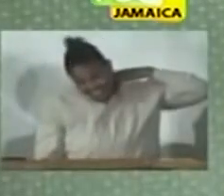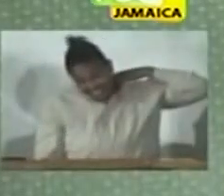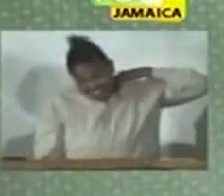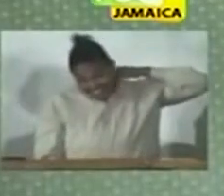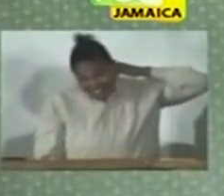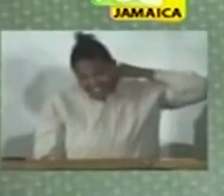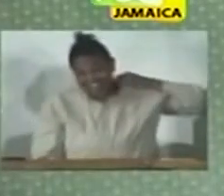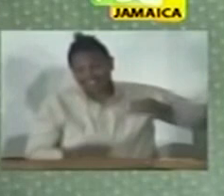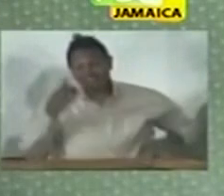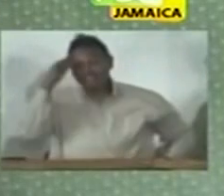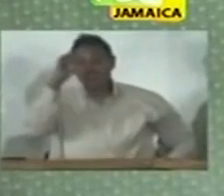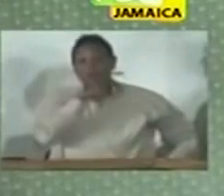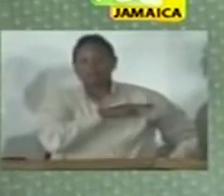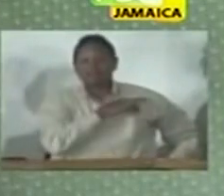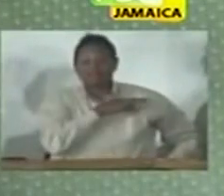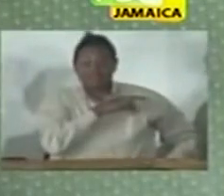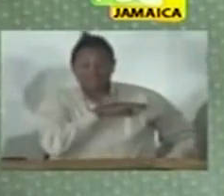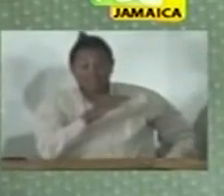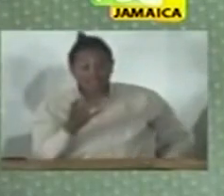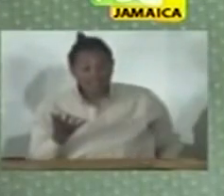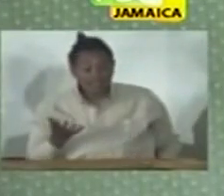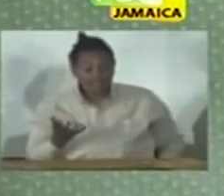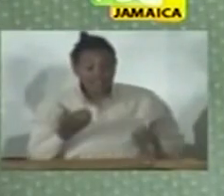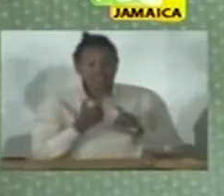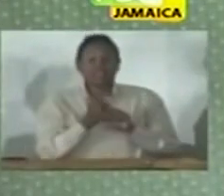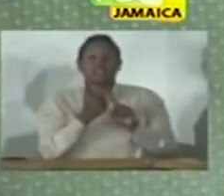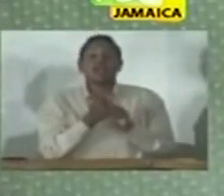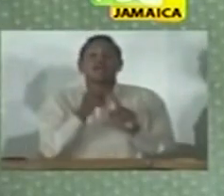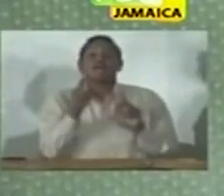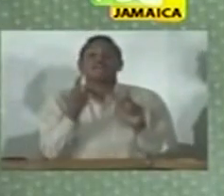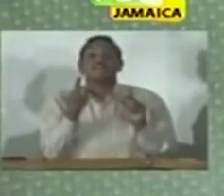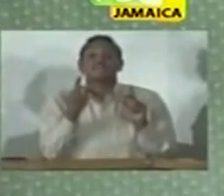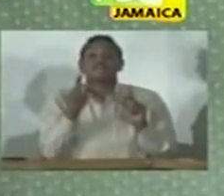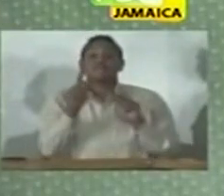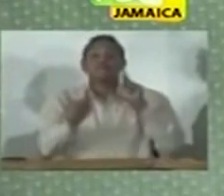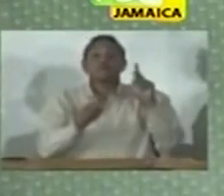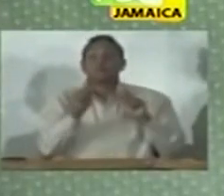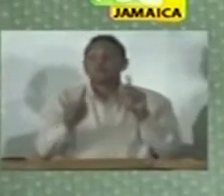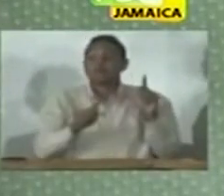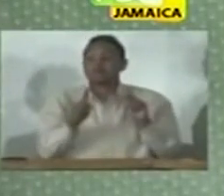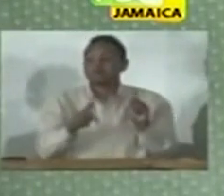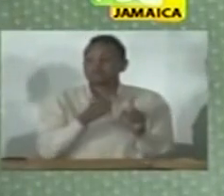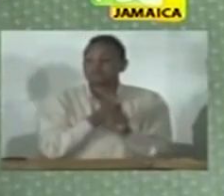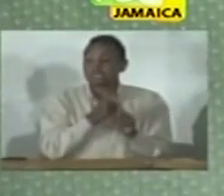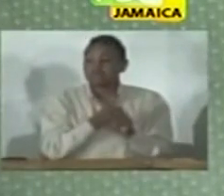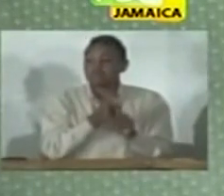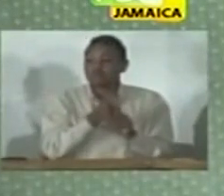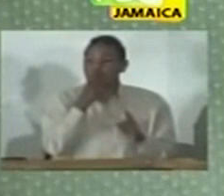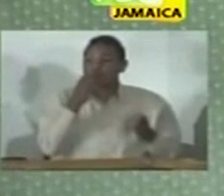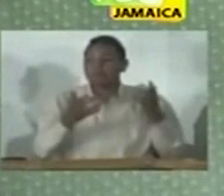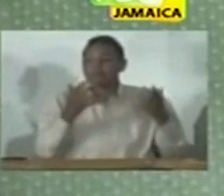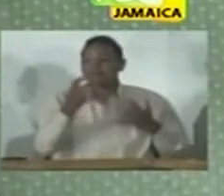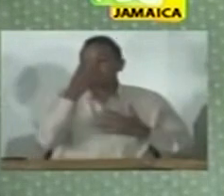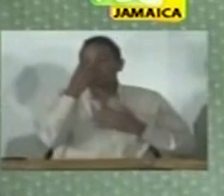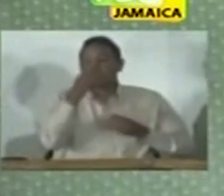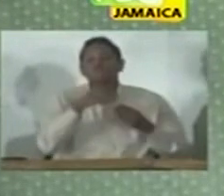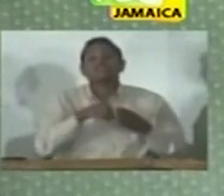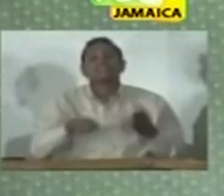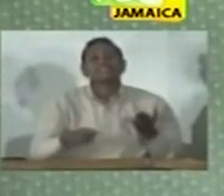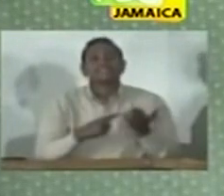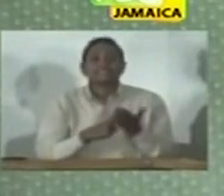For the benefit of the persons who may have an interest in this